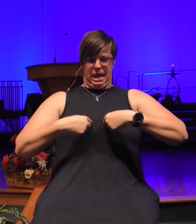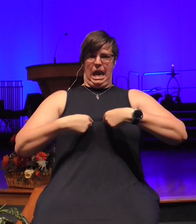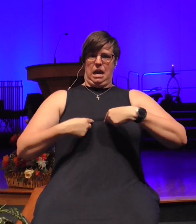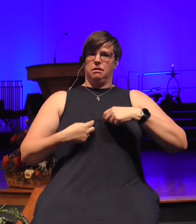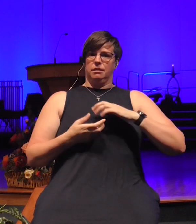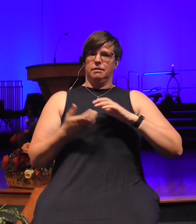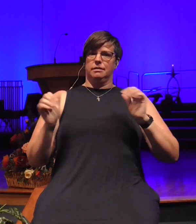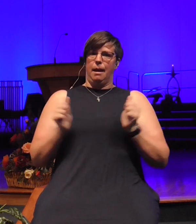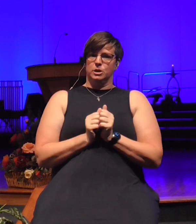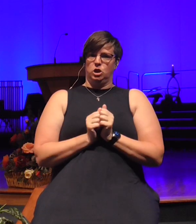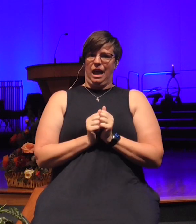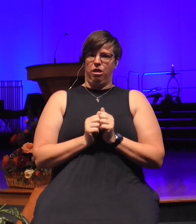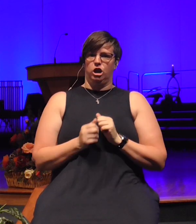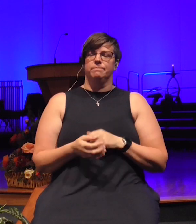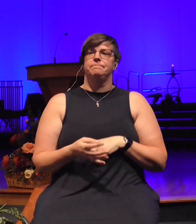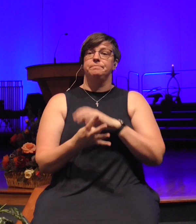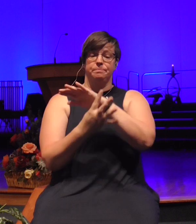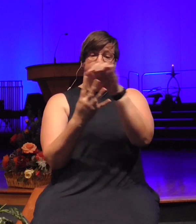George fans.